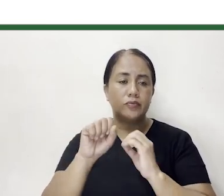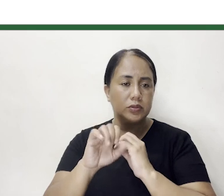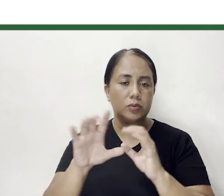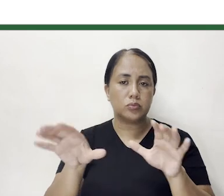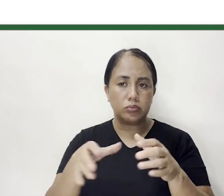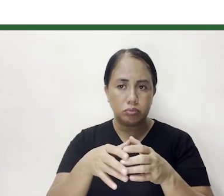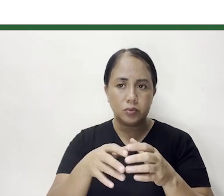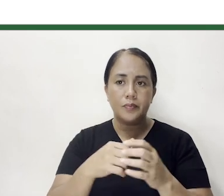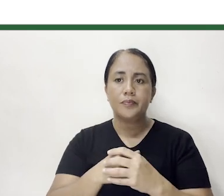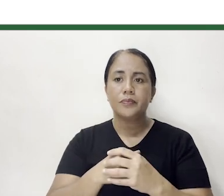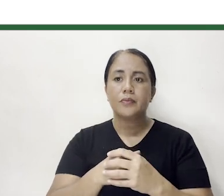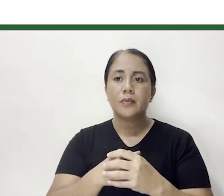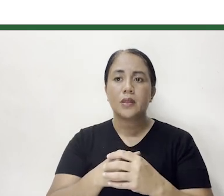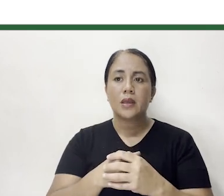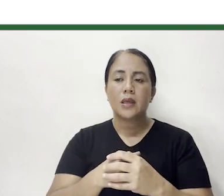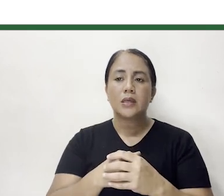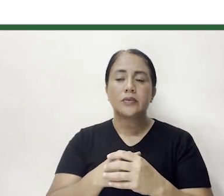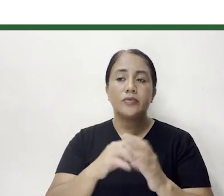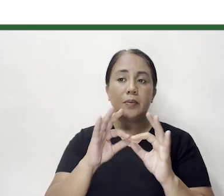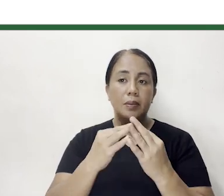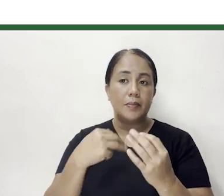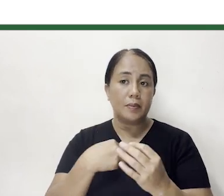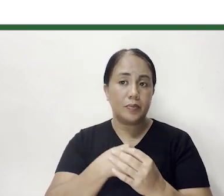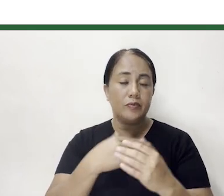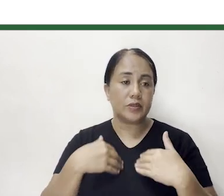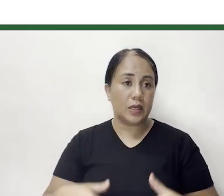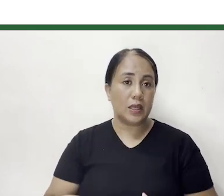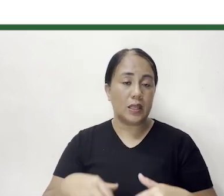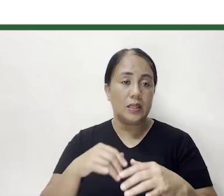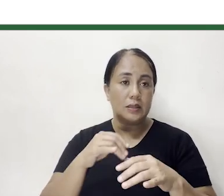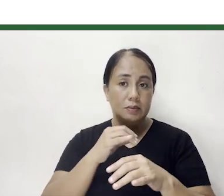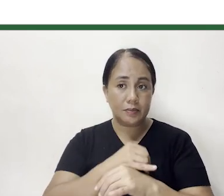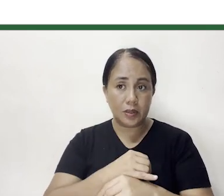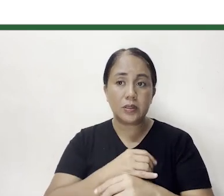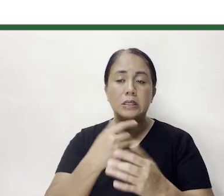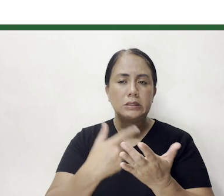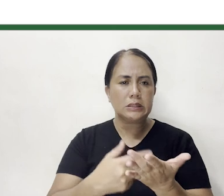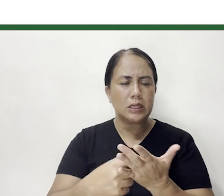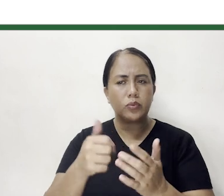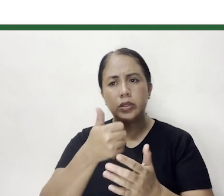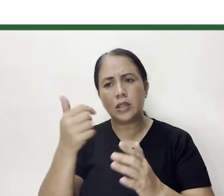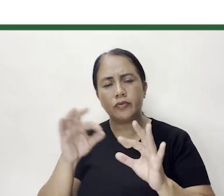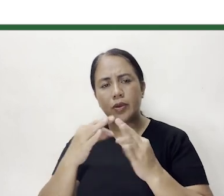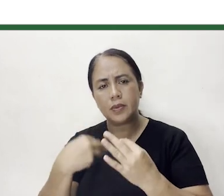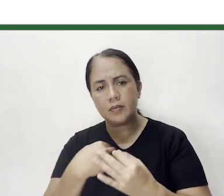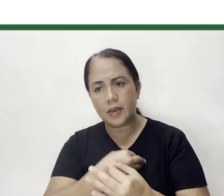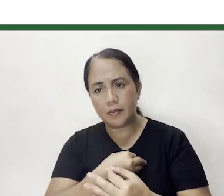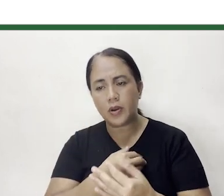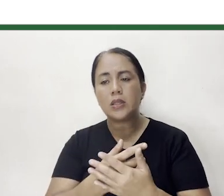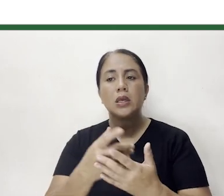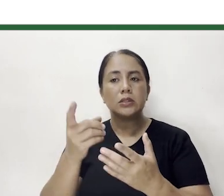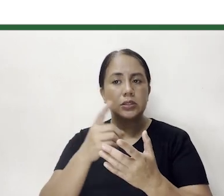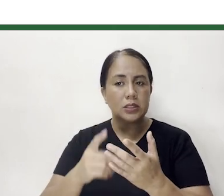of the National Advocacy Council. The family member with physical impairment discussed with other family